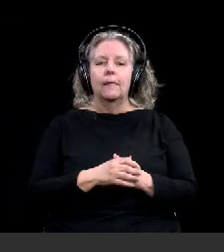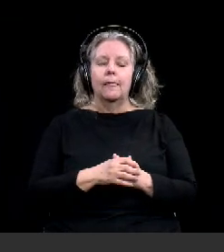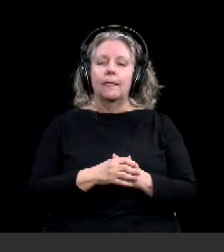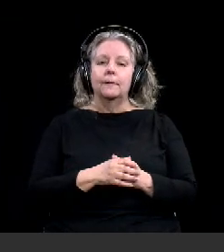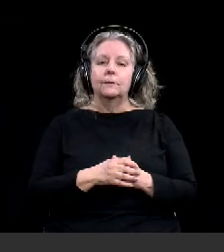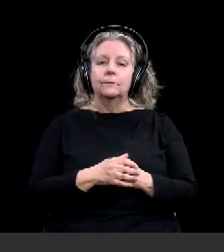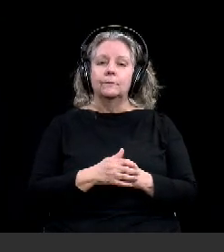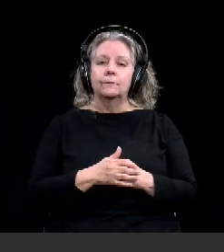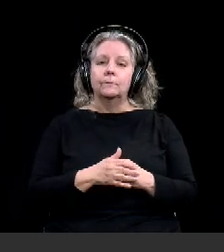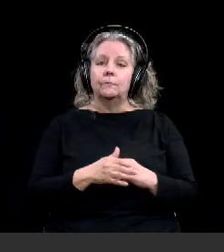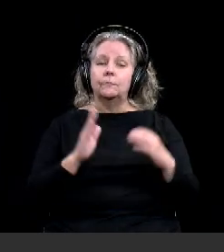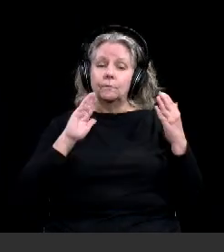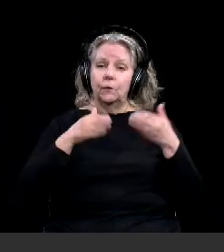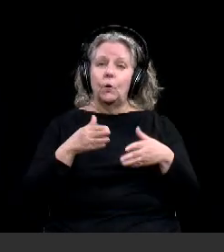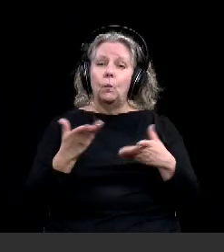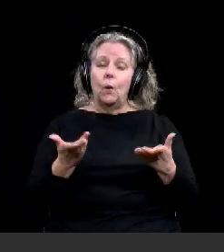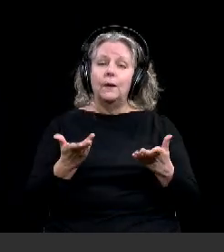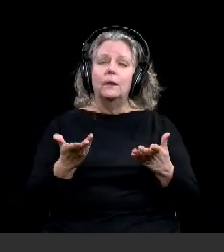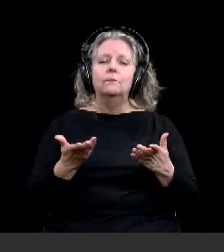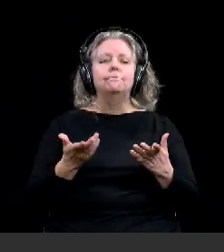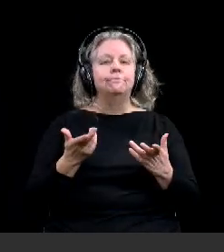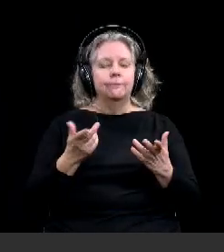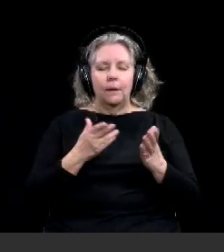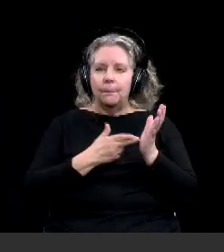fair and equitable access to vaccinations.